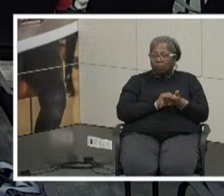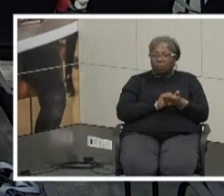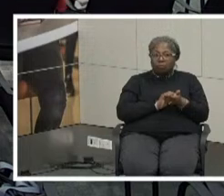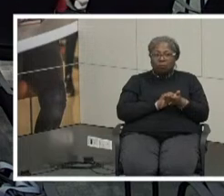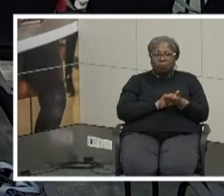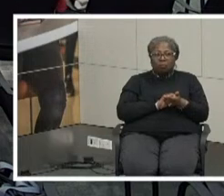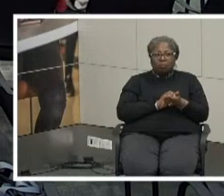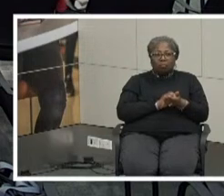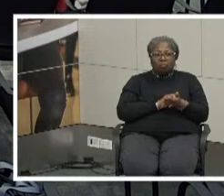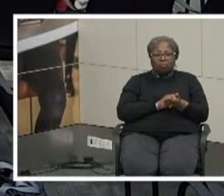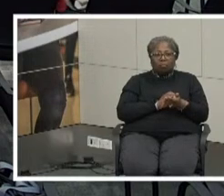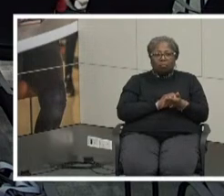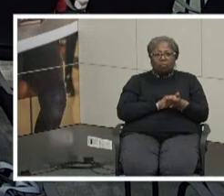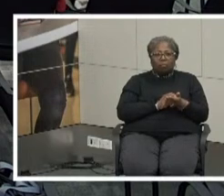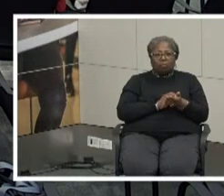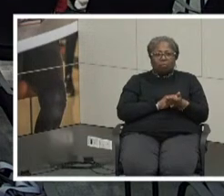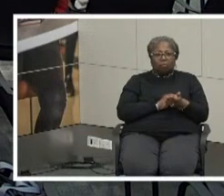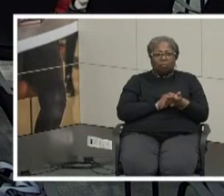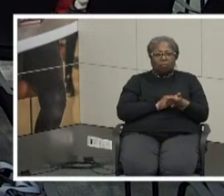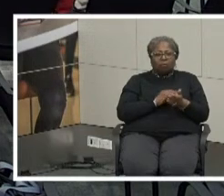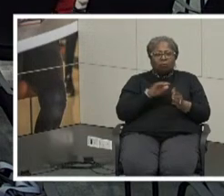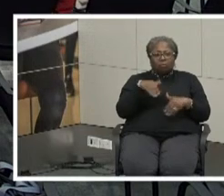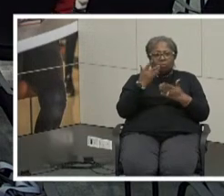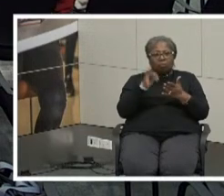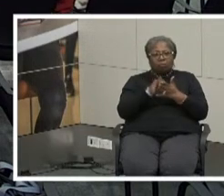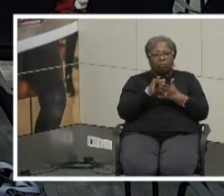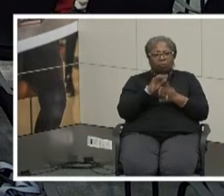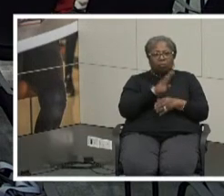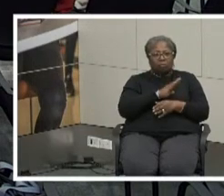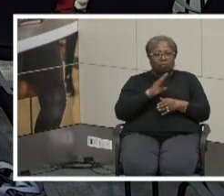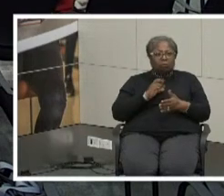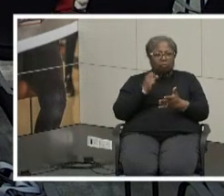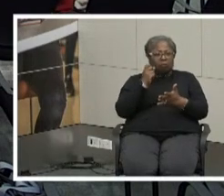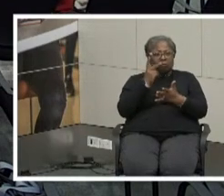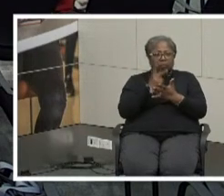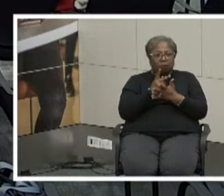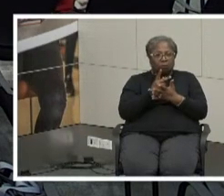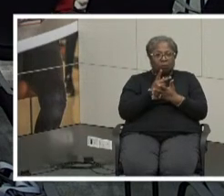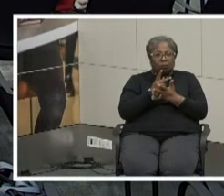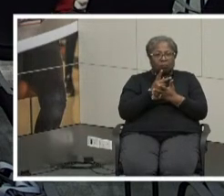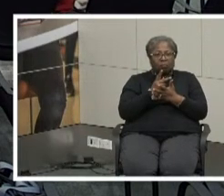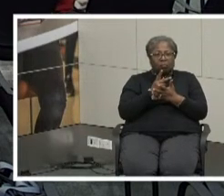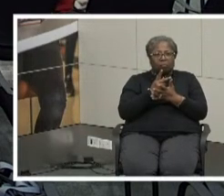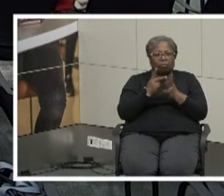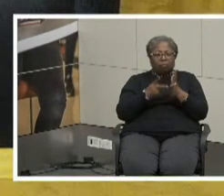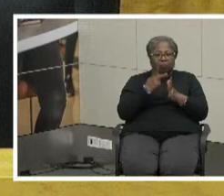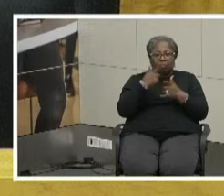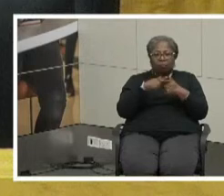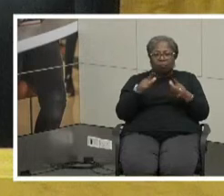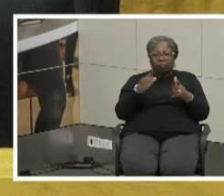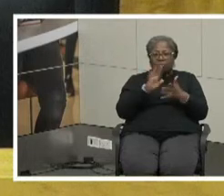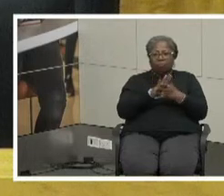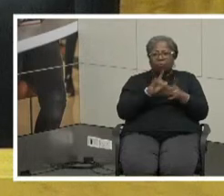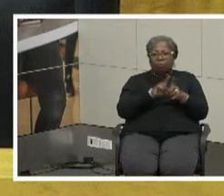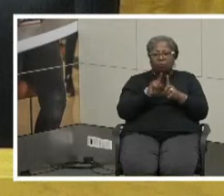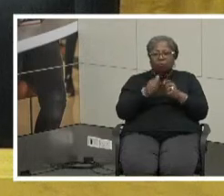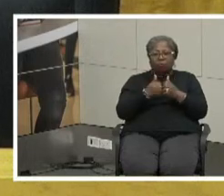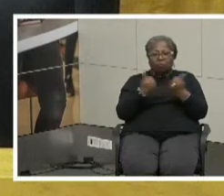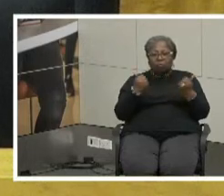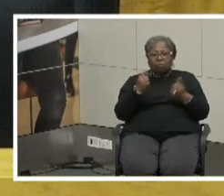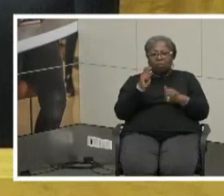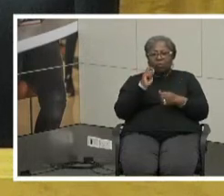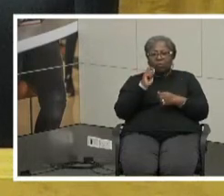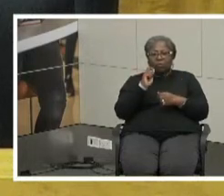motion uh yes um I moved that the board board approves the designation of Wharton dual Language Academy as a separate and unique